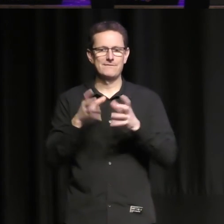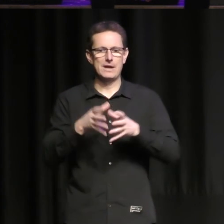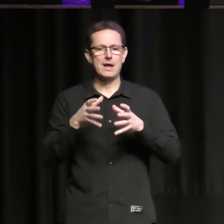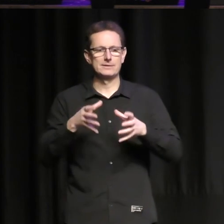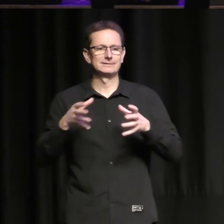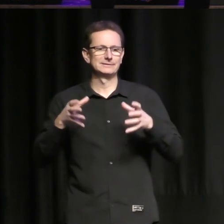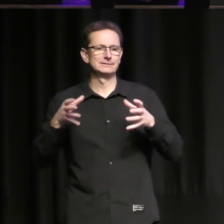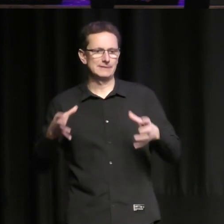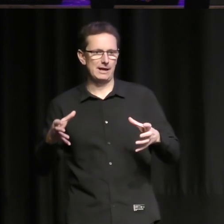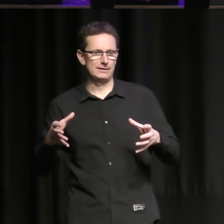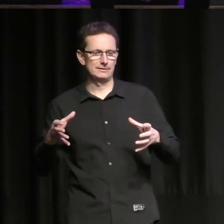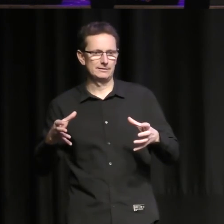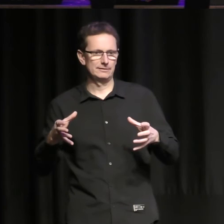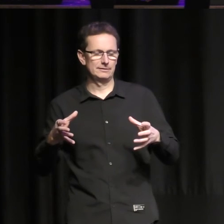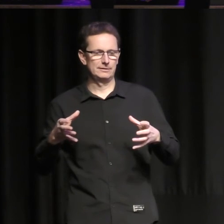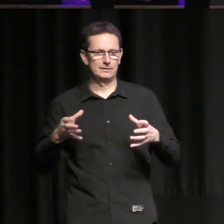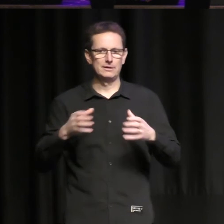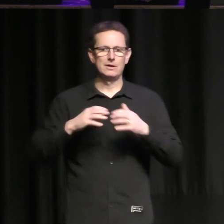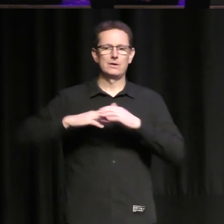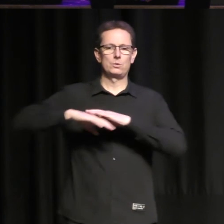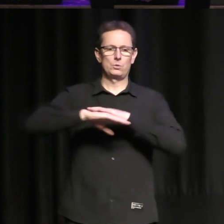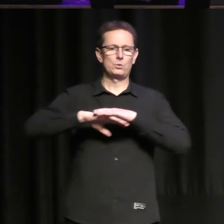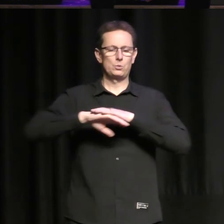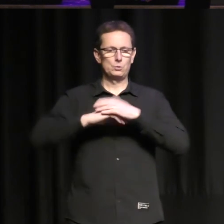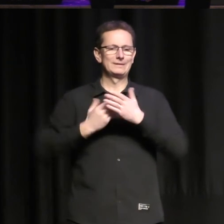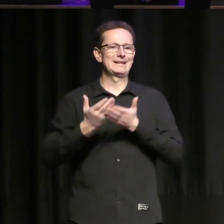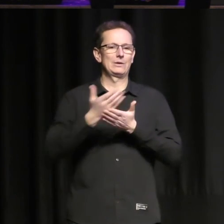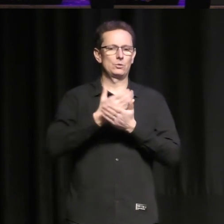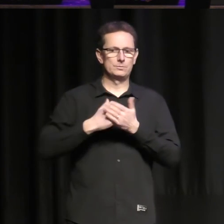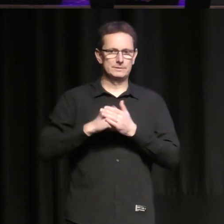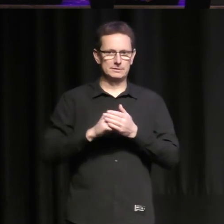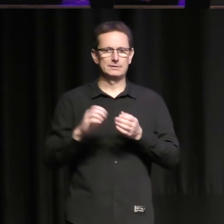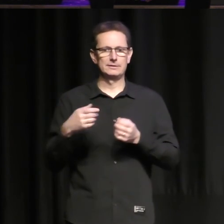grow, and basic income is the